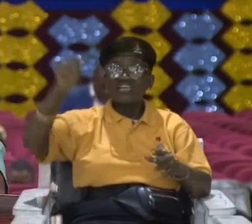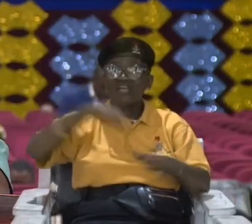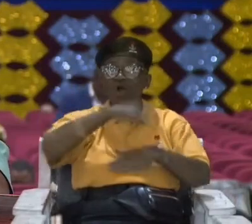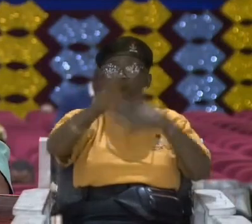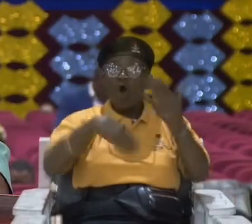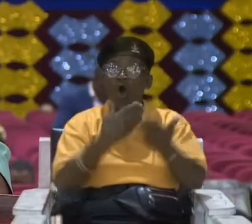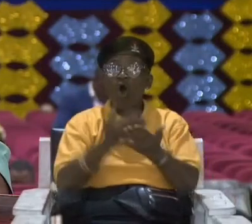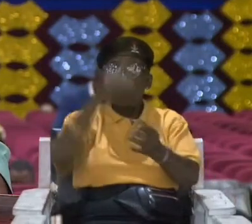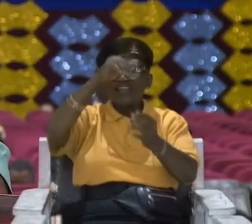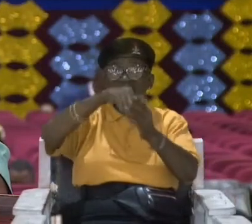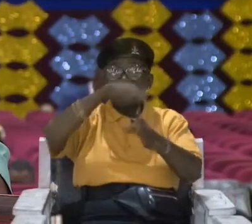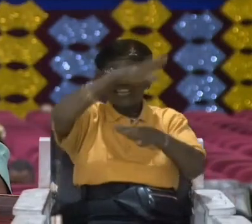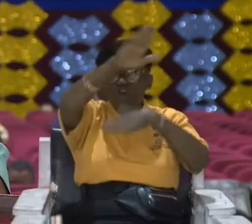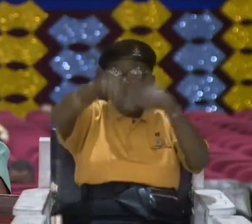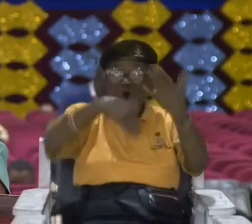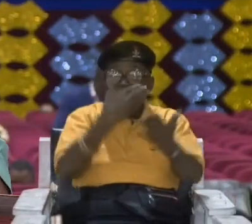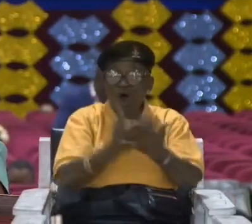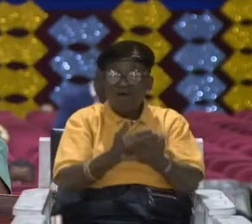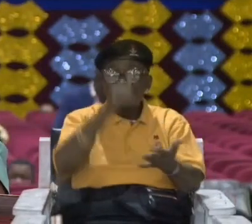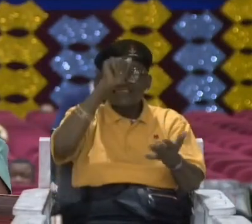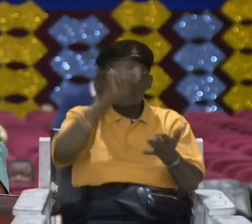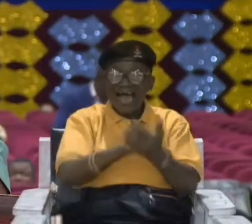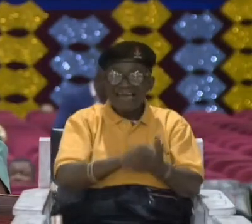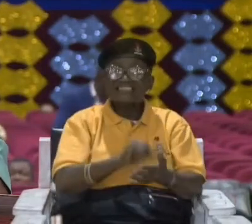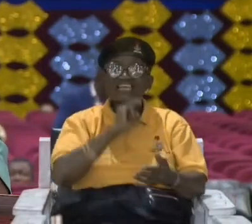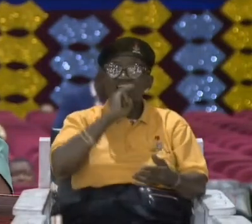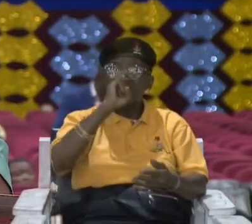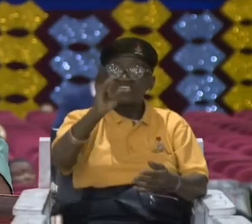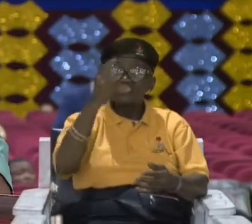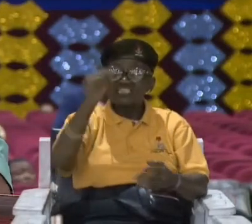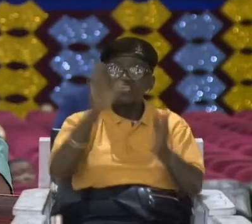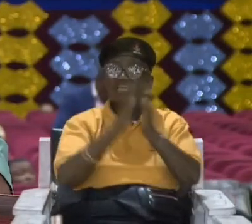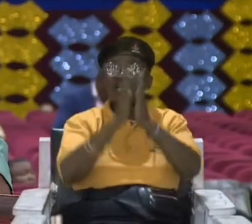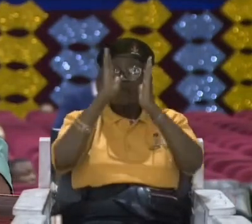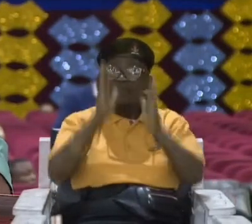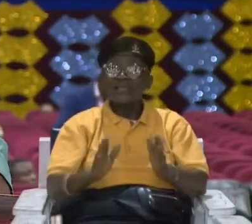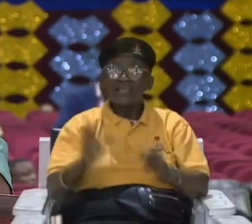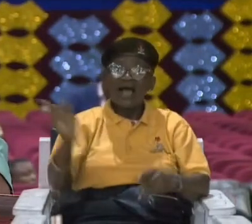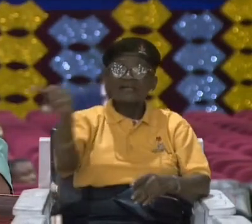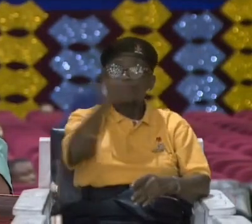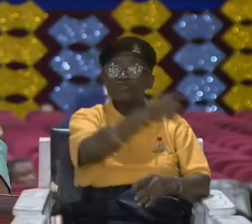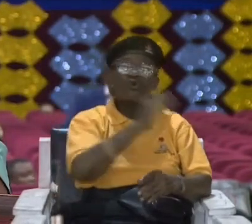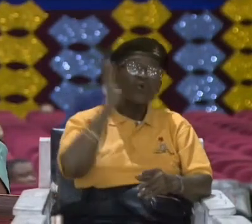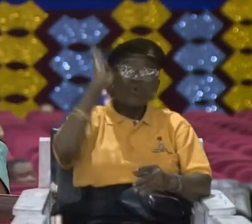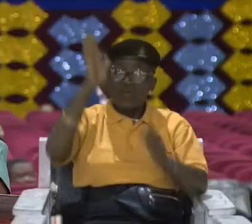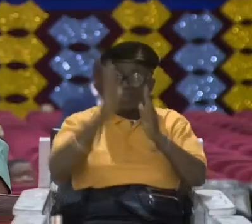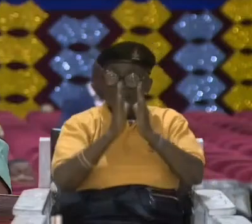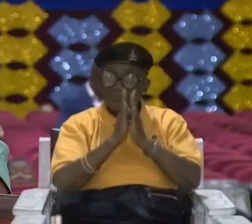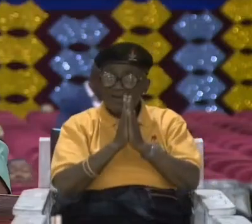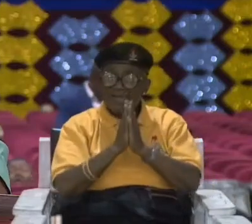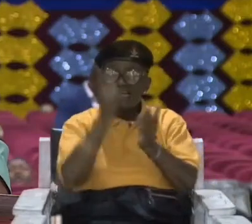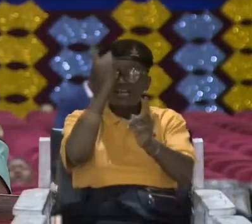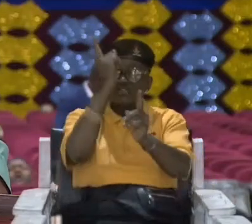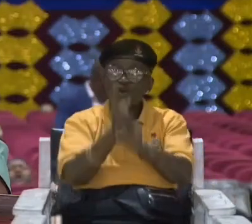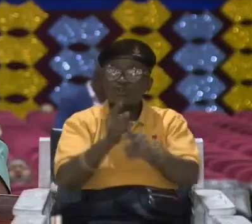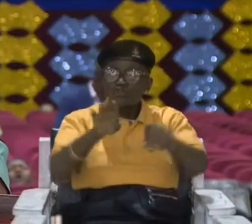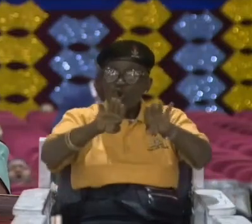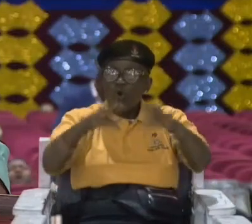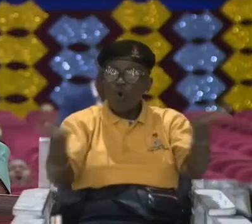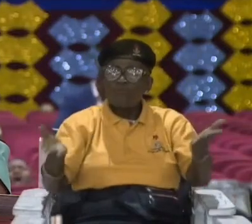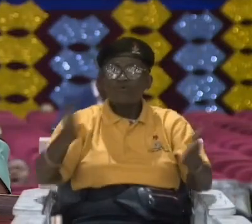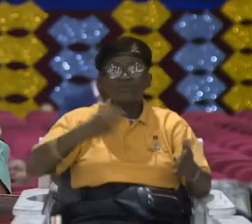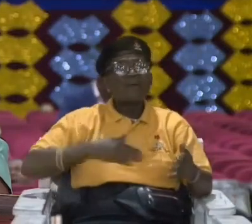That's the prayer you will pray. Just open my eyes, O Lord. Let me see you. Let